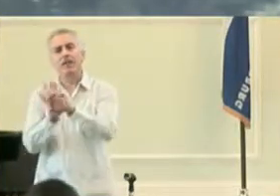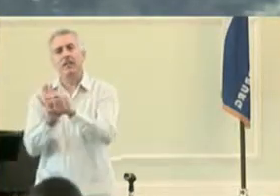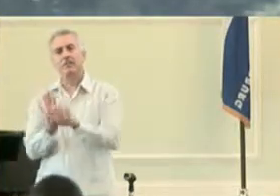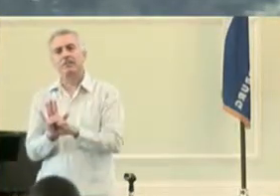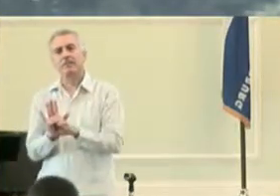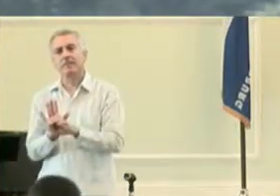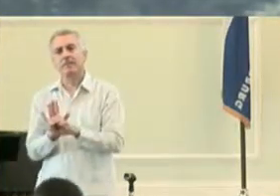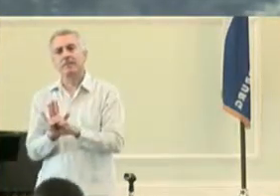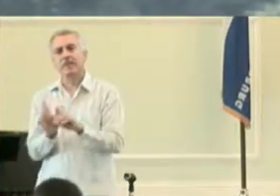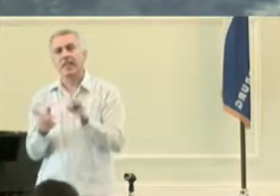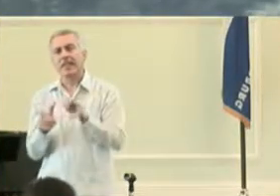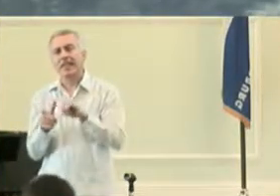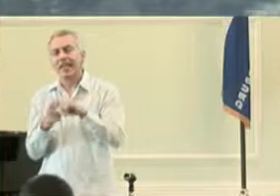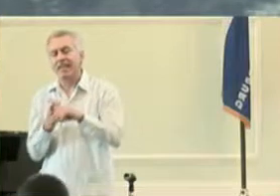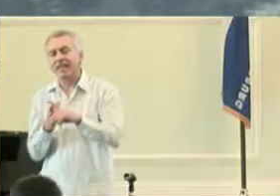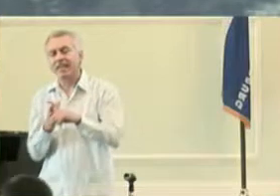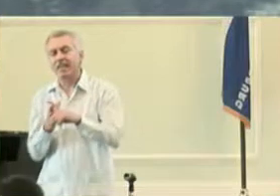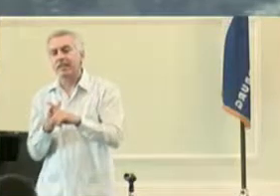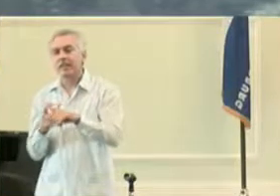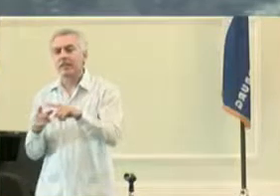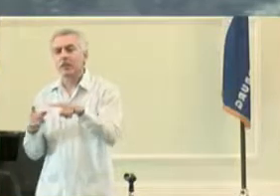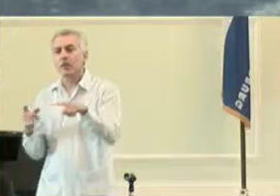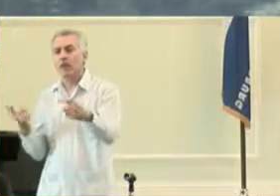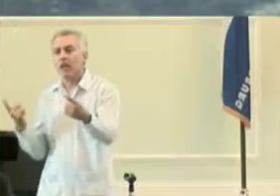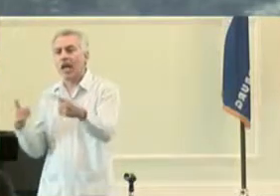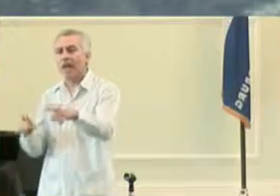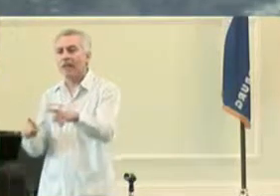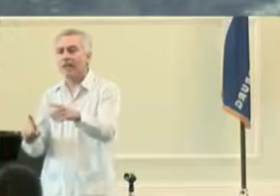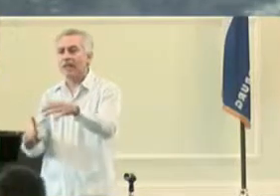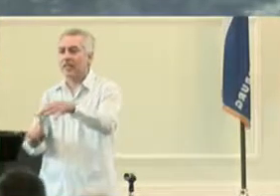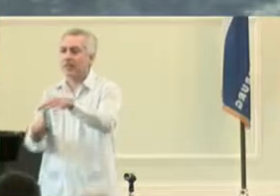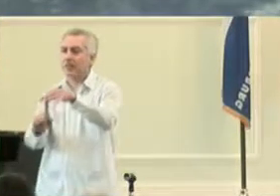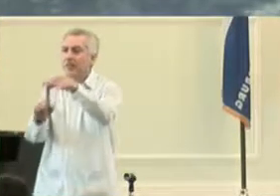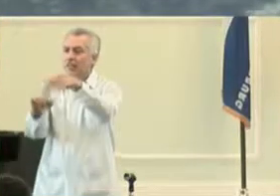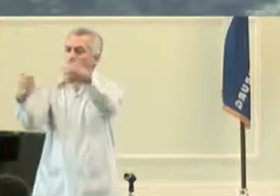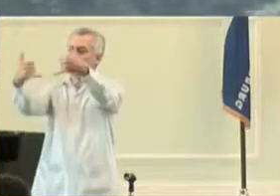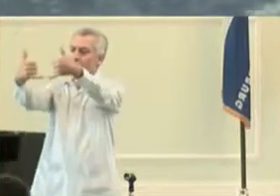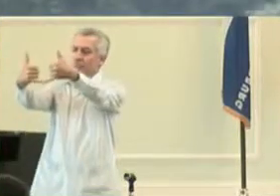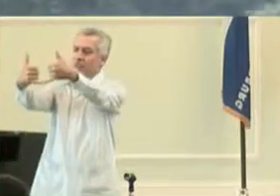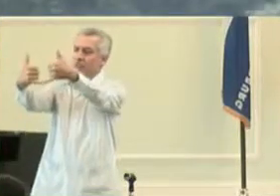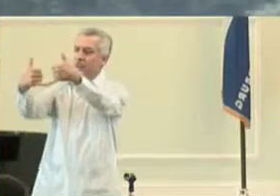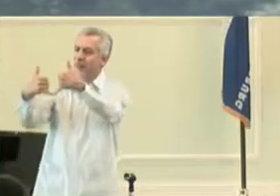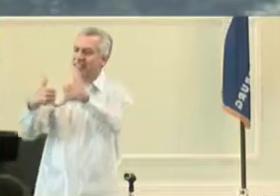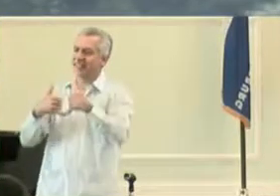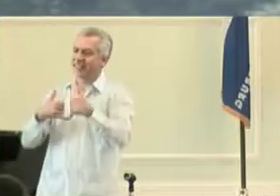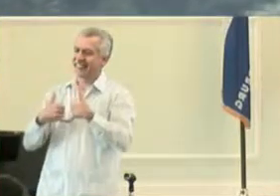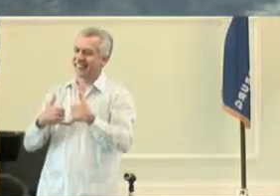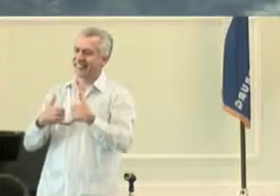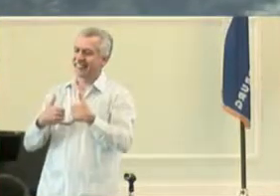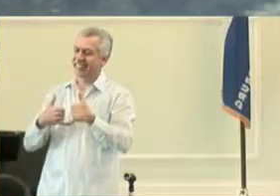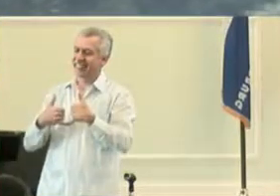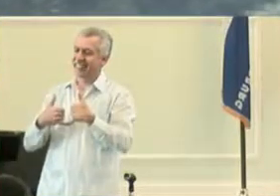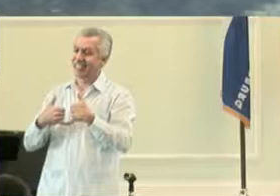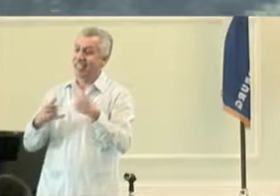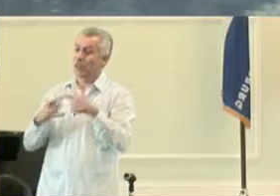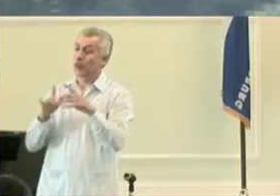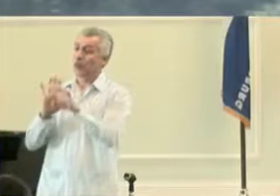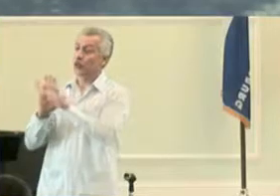happen? Then you shall be a what? A special treasure to me above all the people, for all the